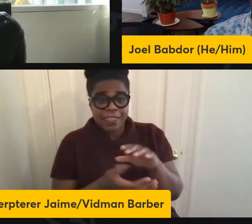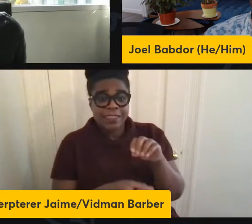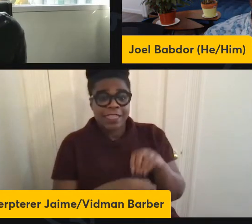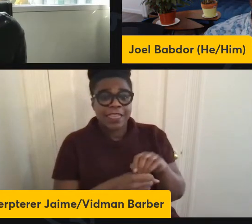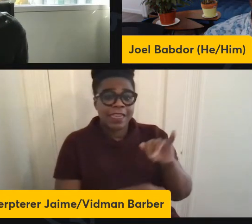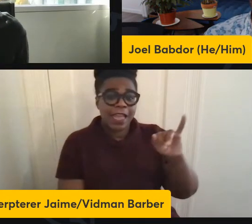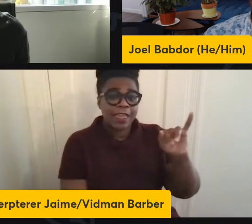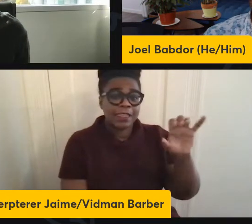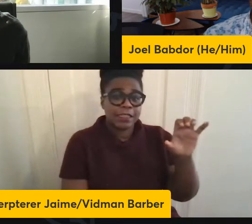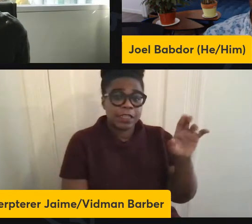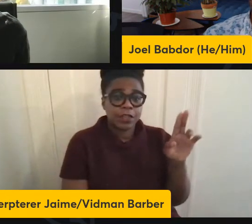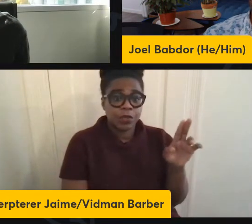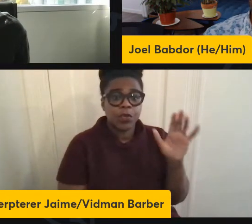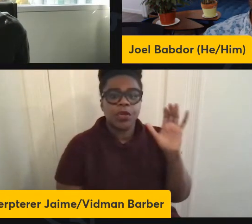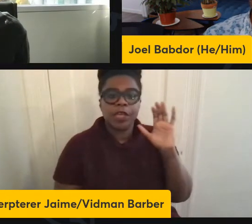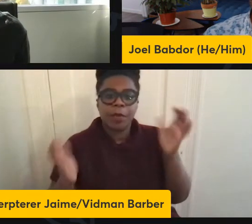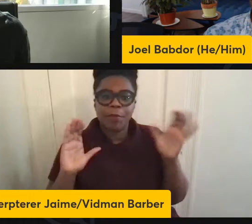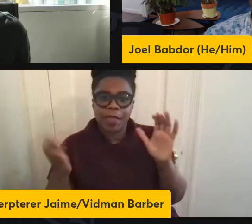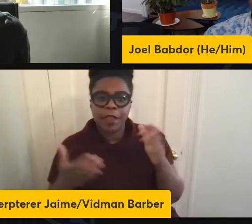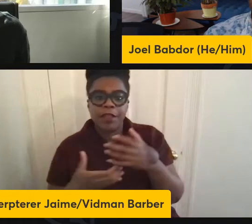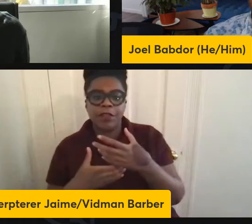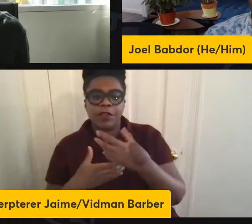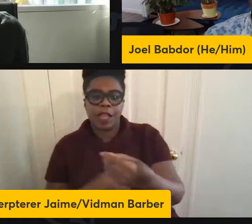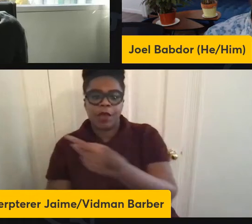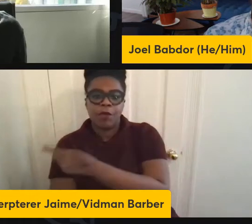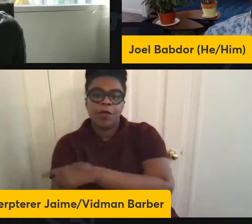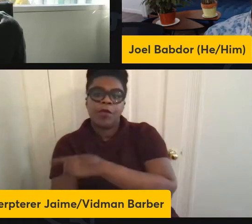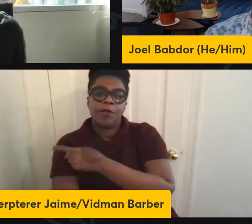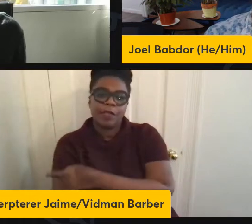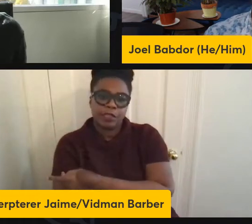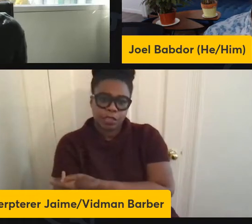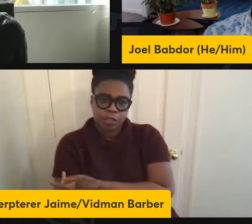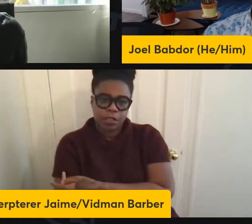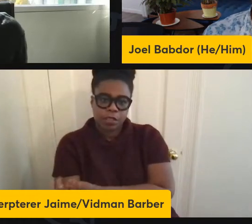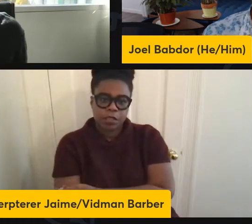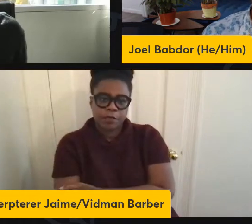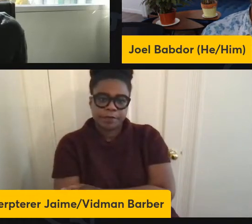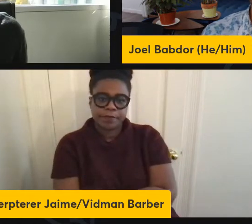to those that are seen in the outpatient clinic. So we don't